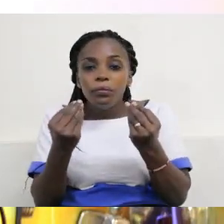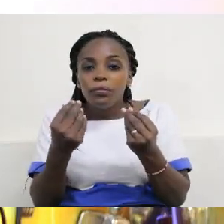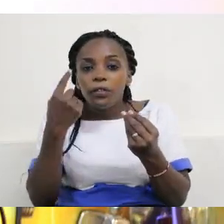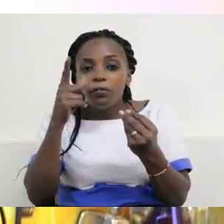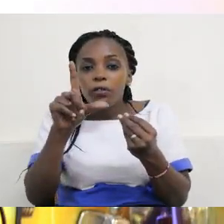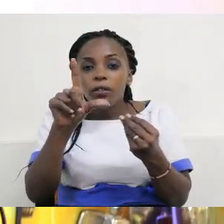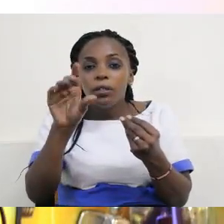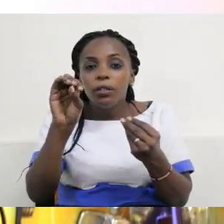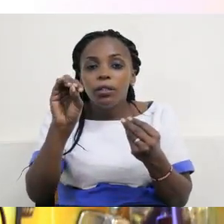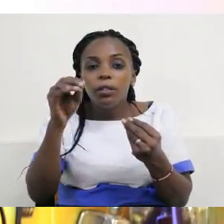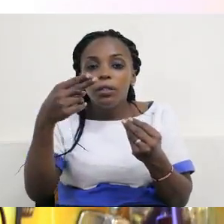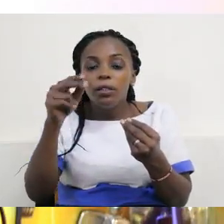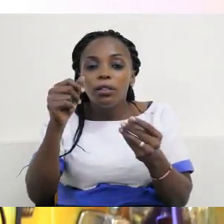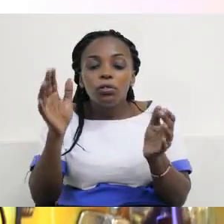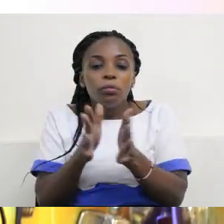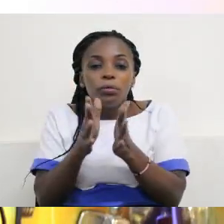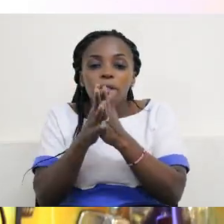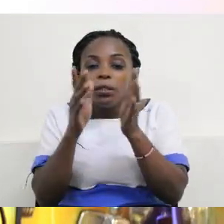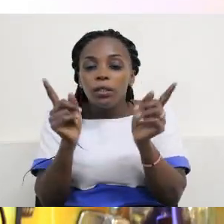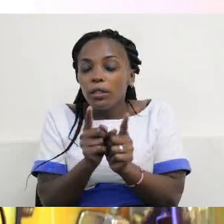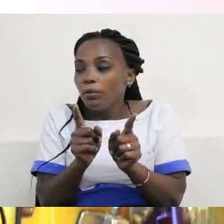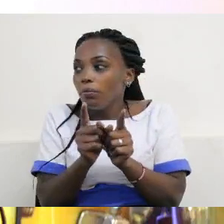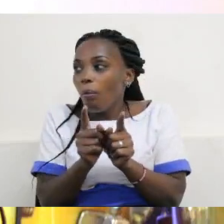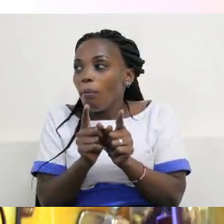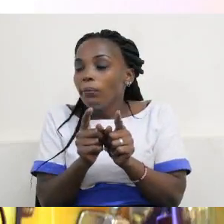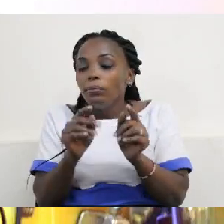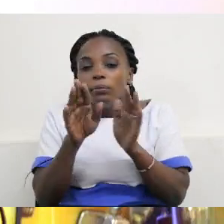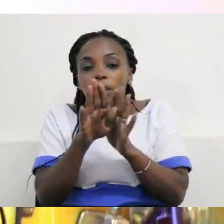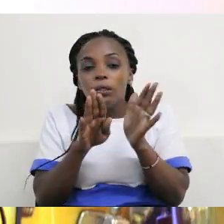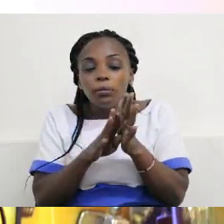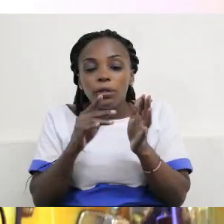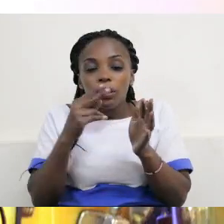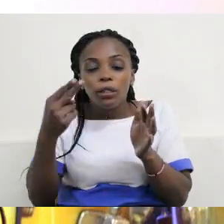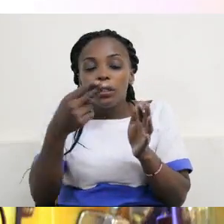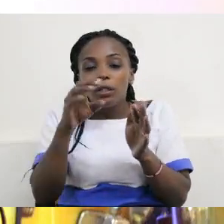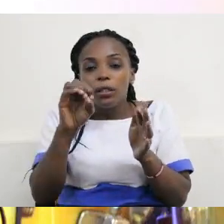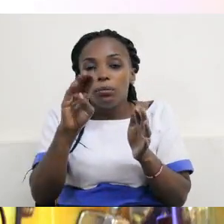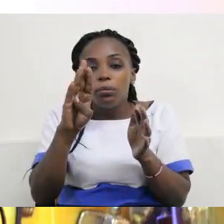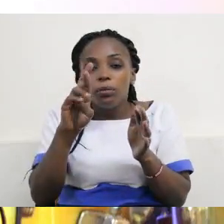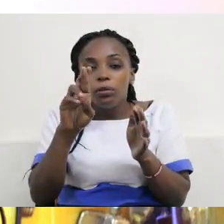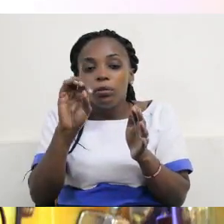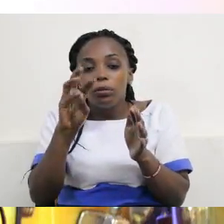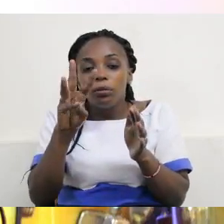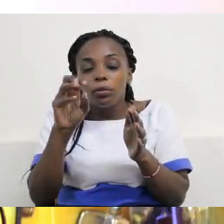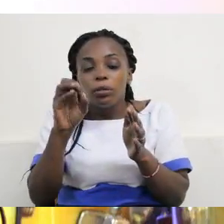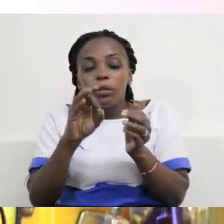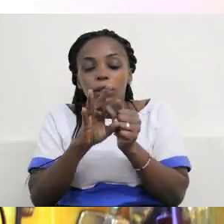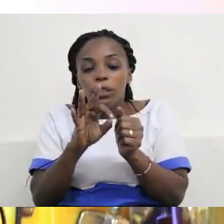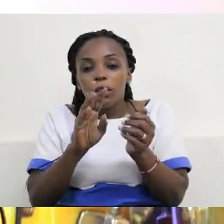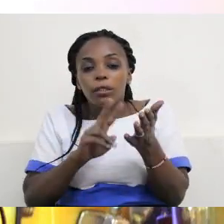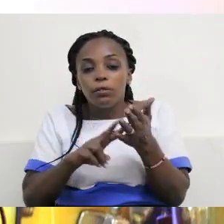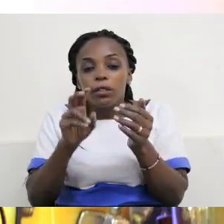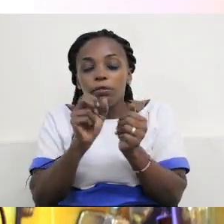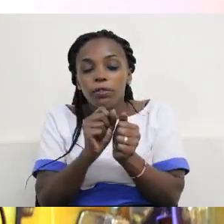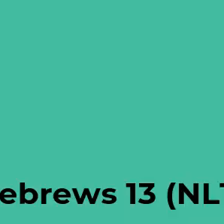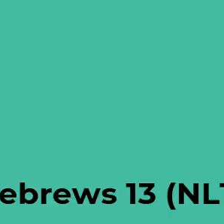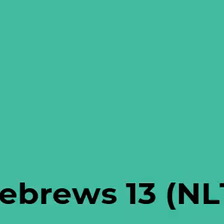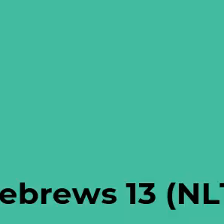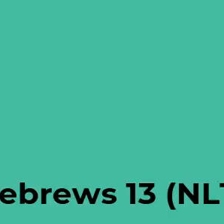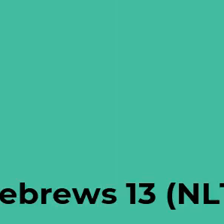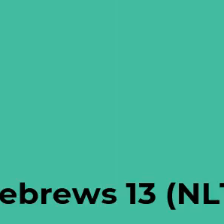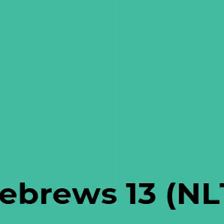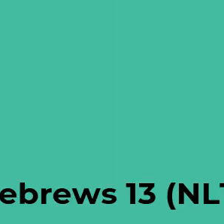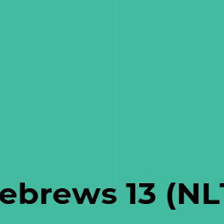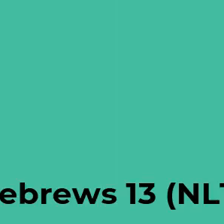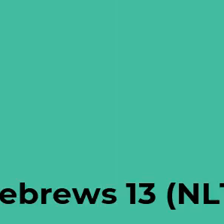for Leah to praise either. No wonder the Bible says in Hebrews chapter 13, verse 15, allow me to read this for you, it says